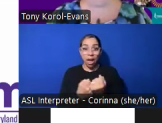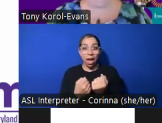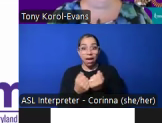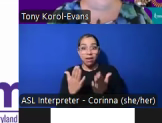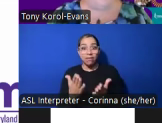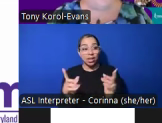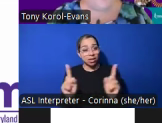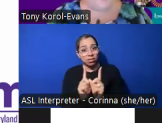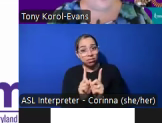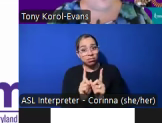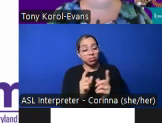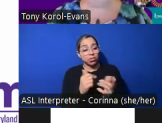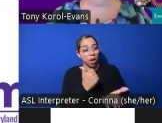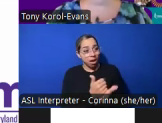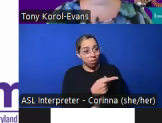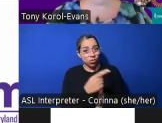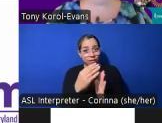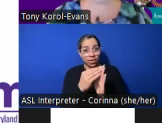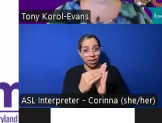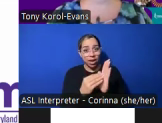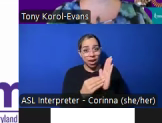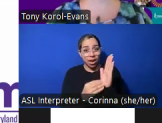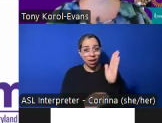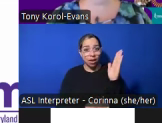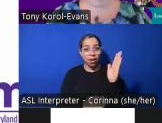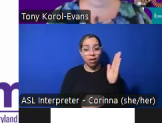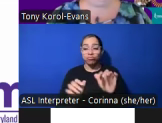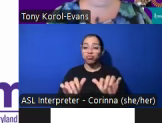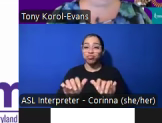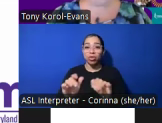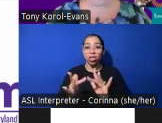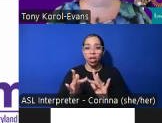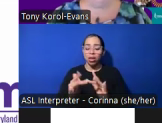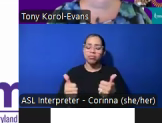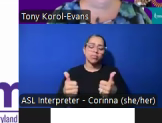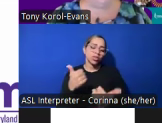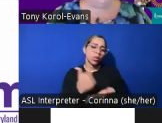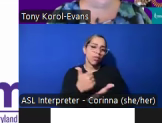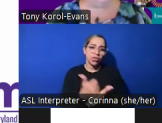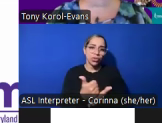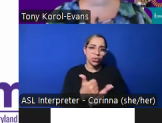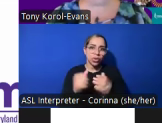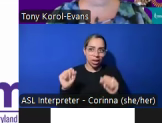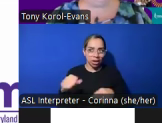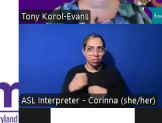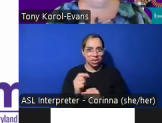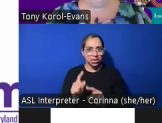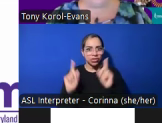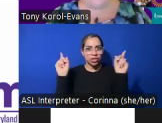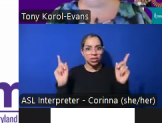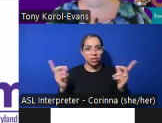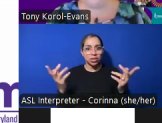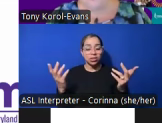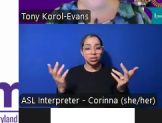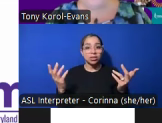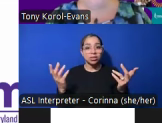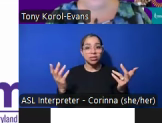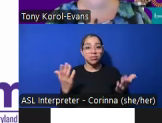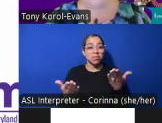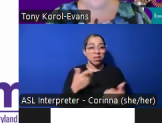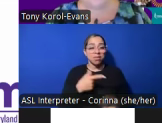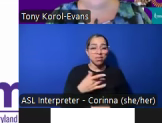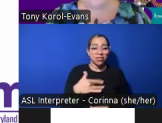to help you fill that out, that can be so helpful. And it can make all the difference between somebody deciding to